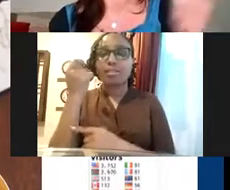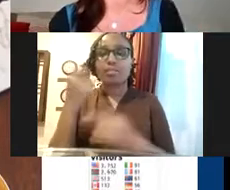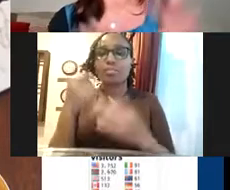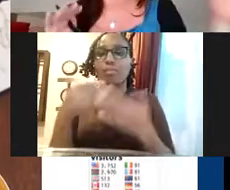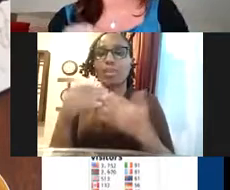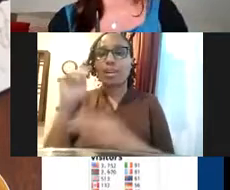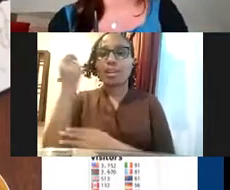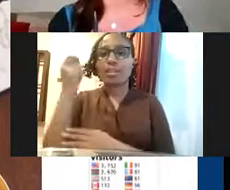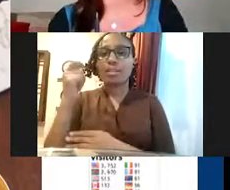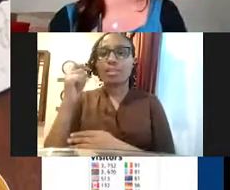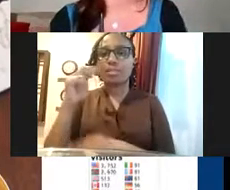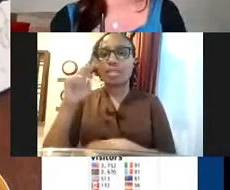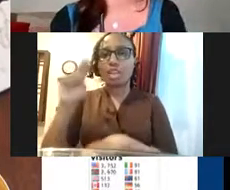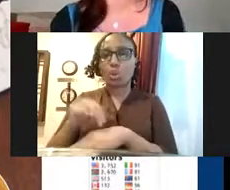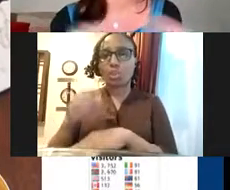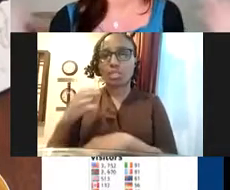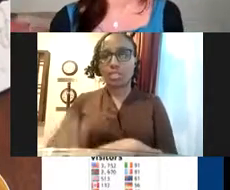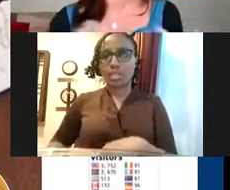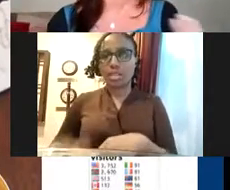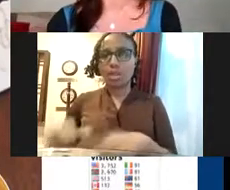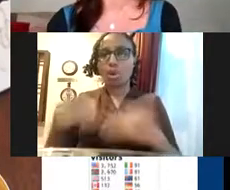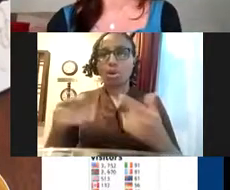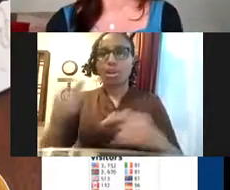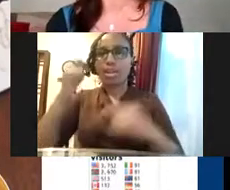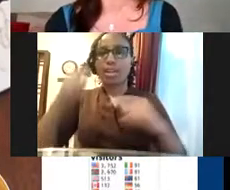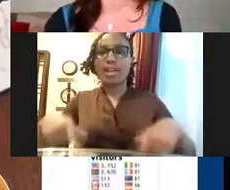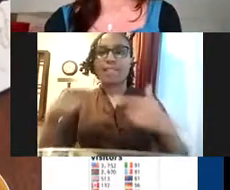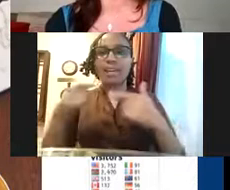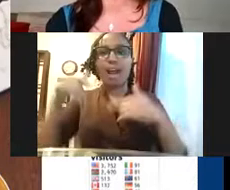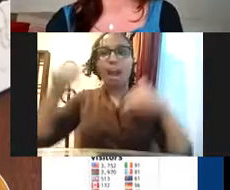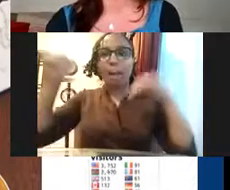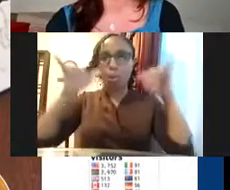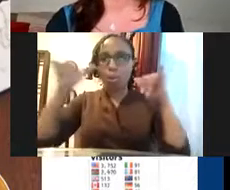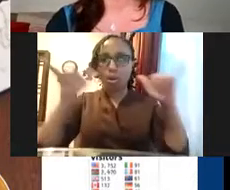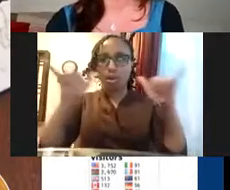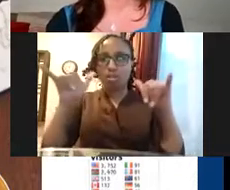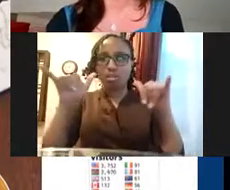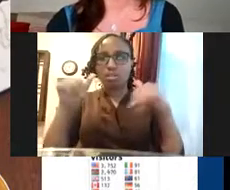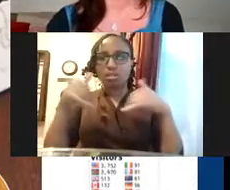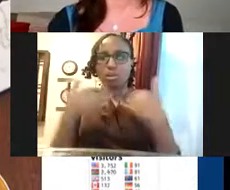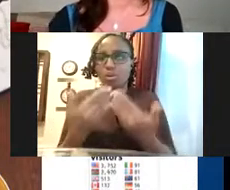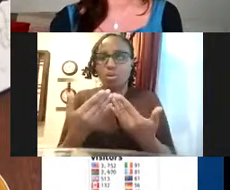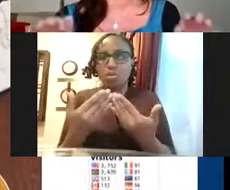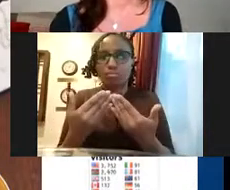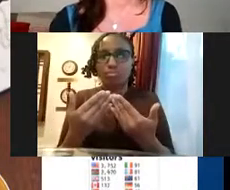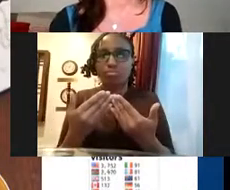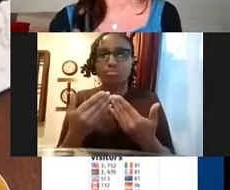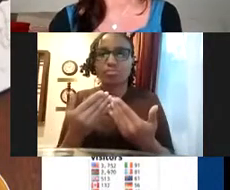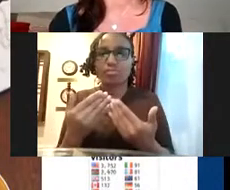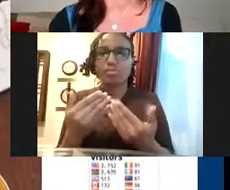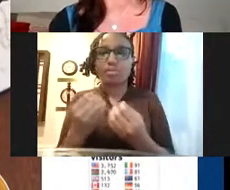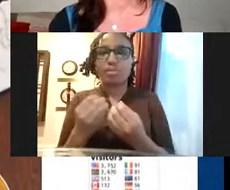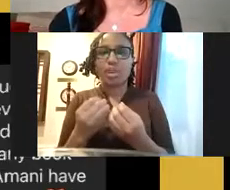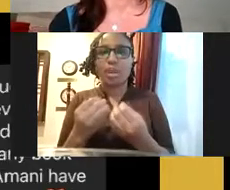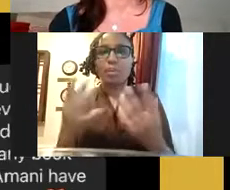or Kenyan nationals living abroad, or generally how the book has been received globally. So I'm very much aware that it's